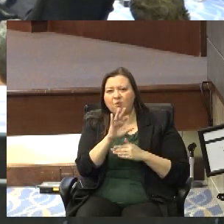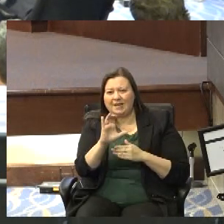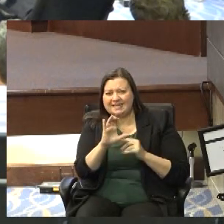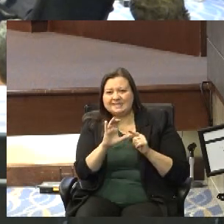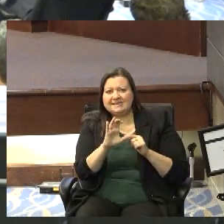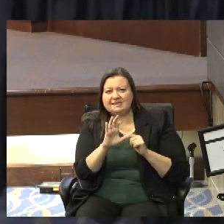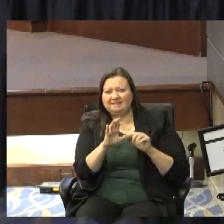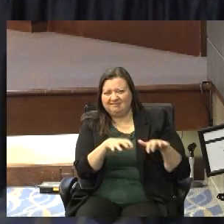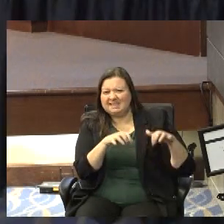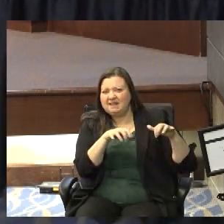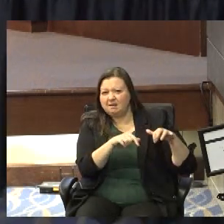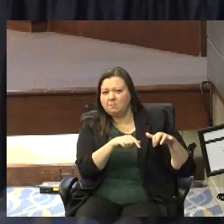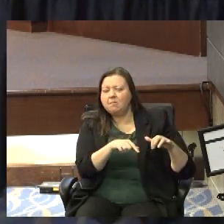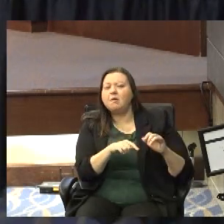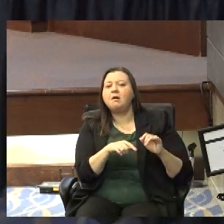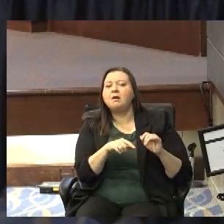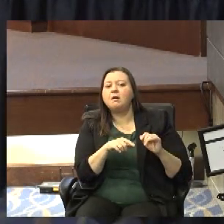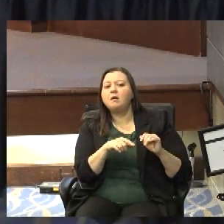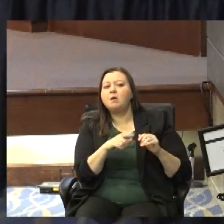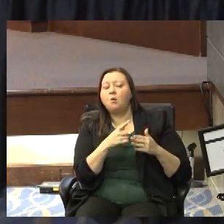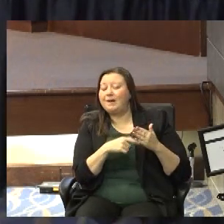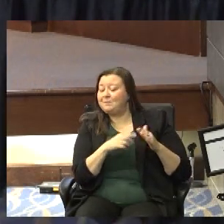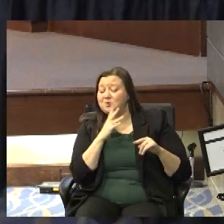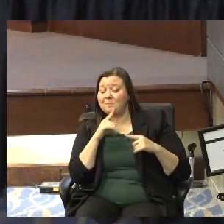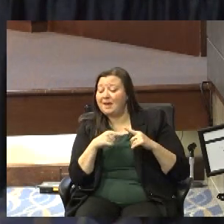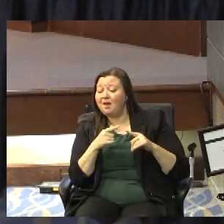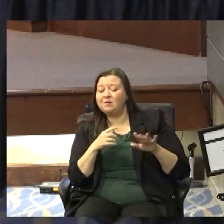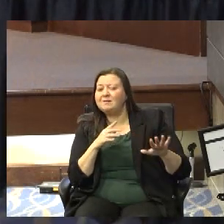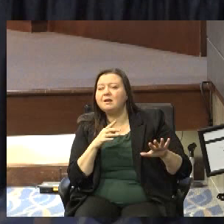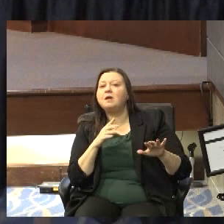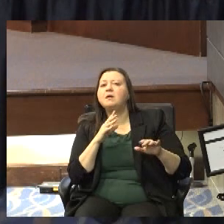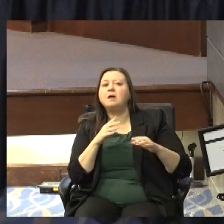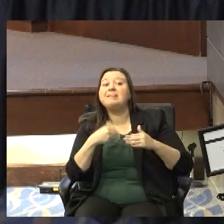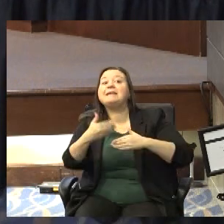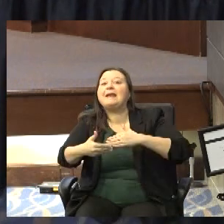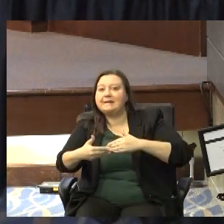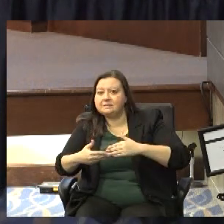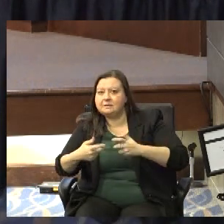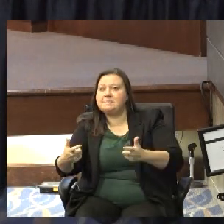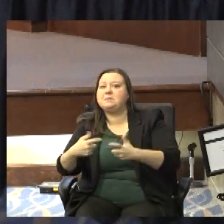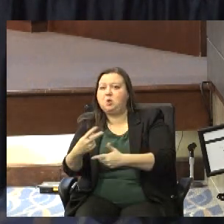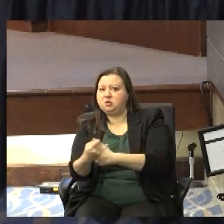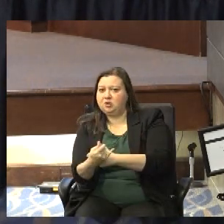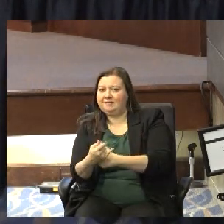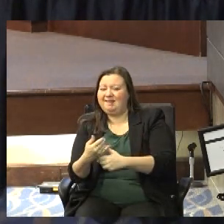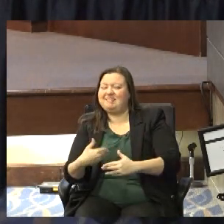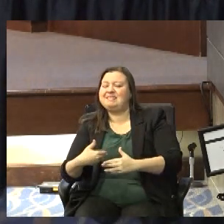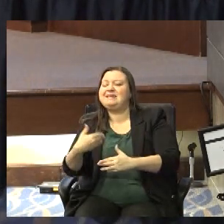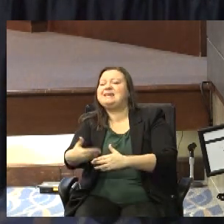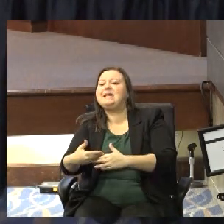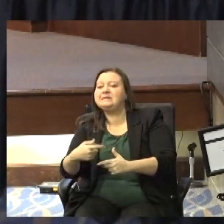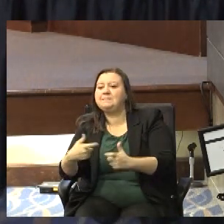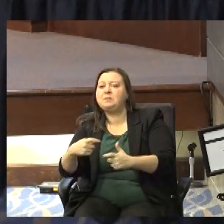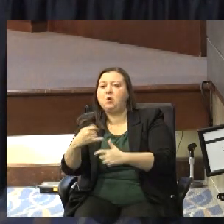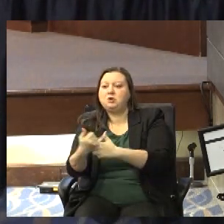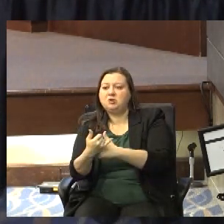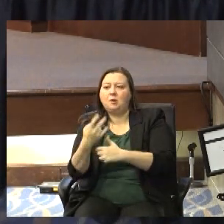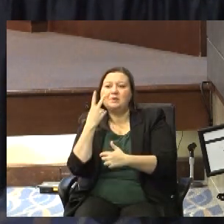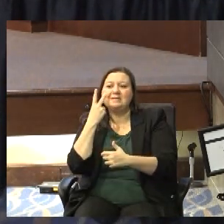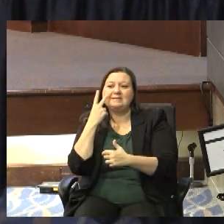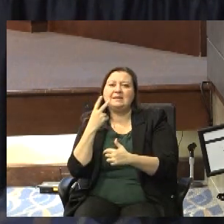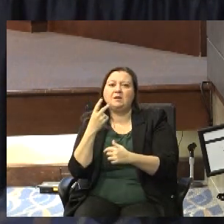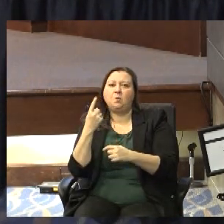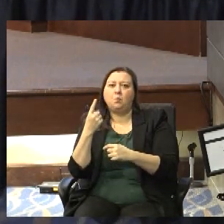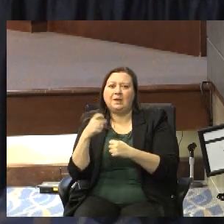Floyd Casey, and what I'm pivoting to is the next Floyd Casey or the next big project. I will want to see a tax roll or two before I put